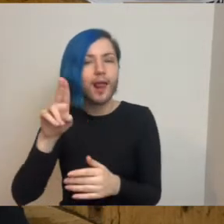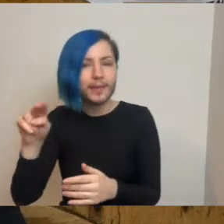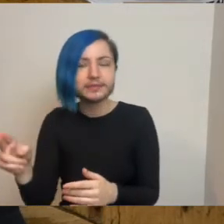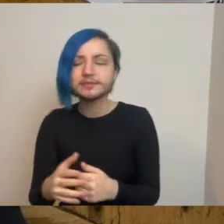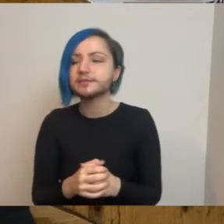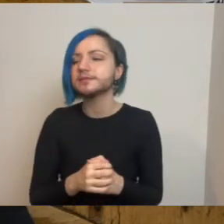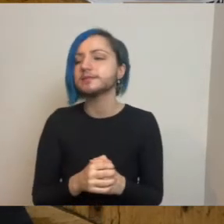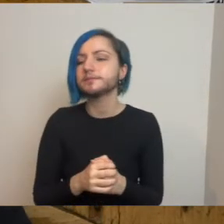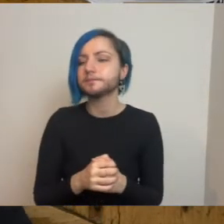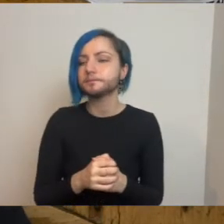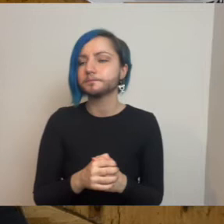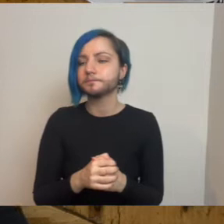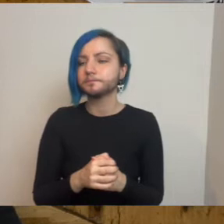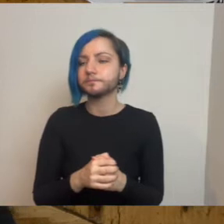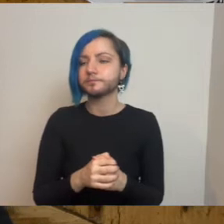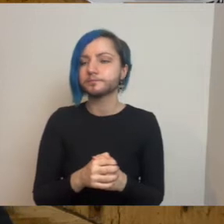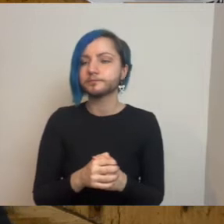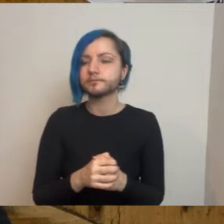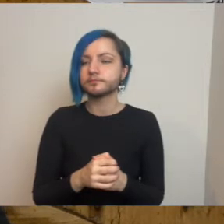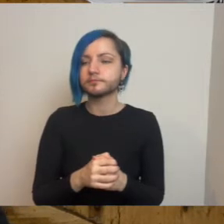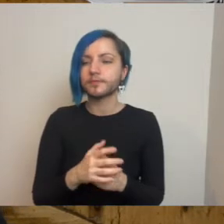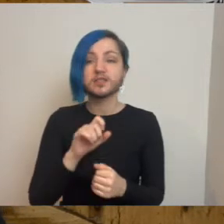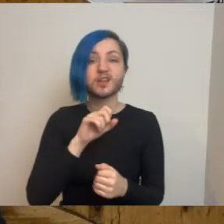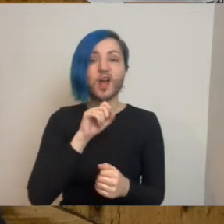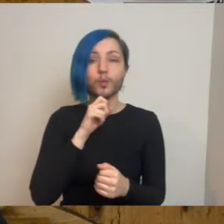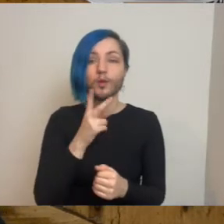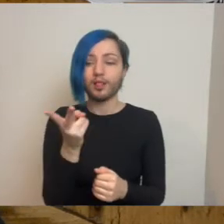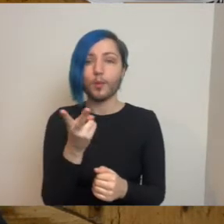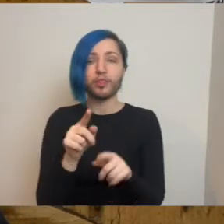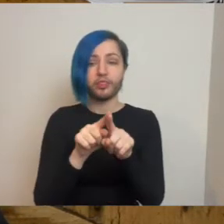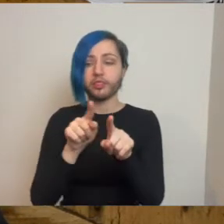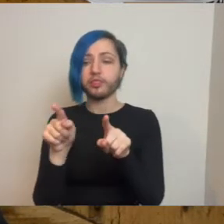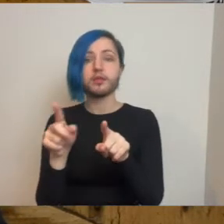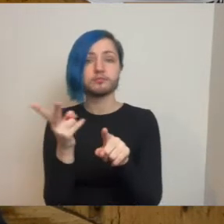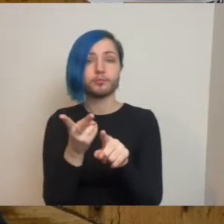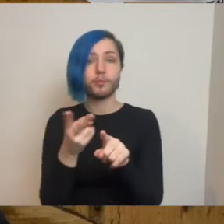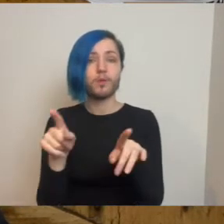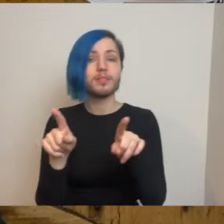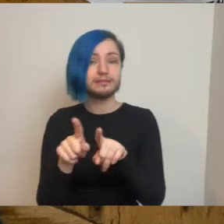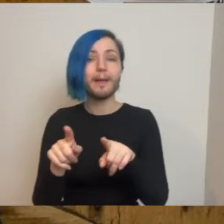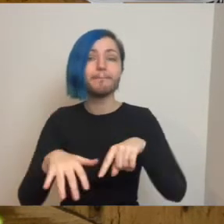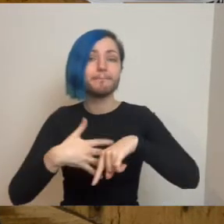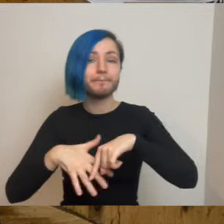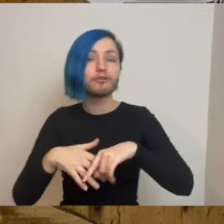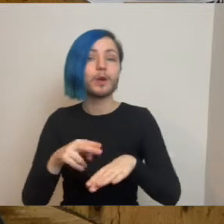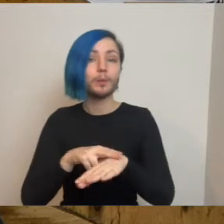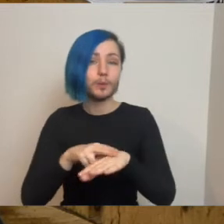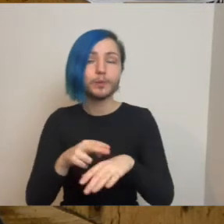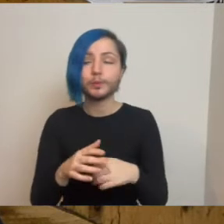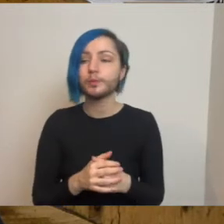Okay, okay, and I'm going to go into the next one here. So the